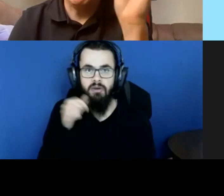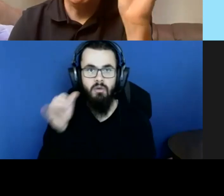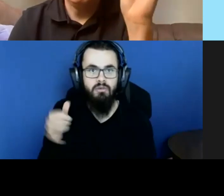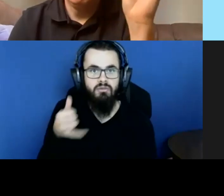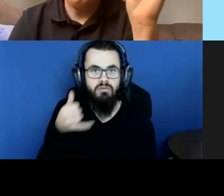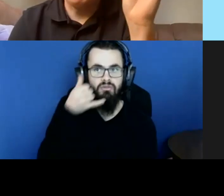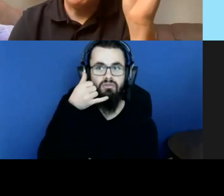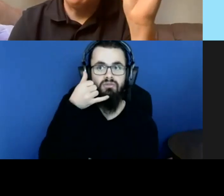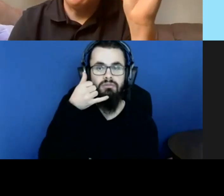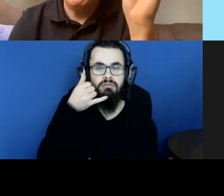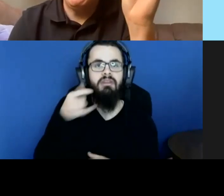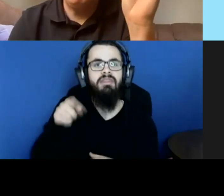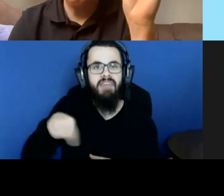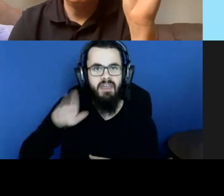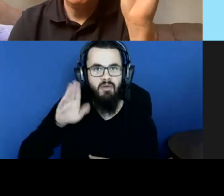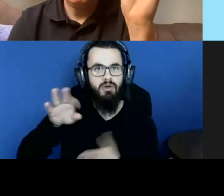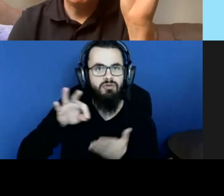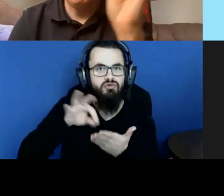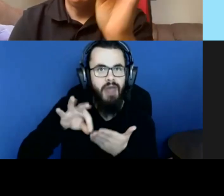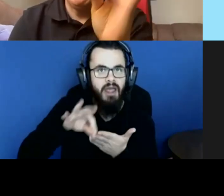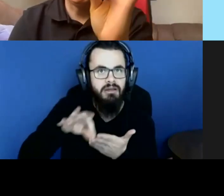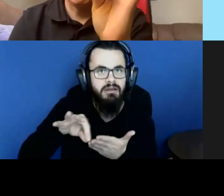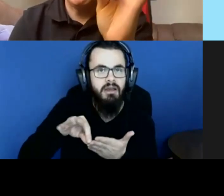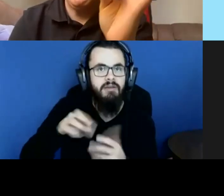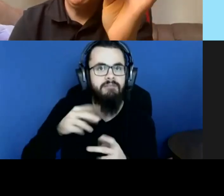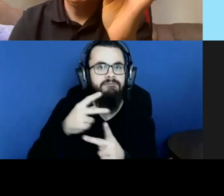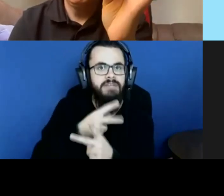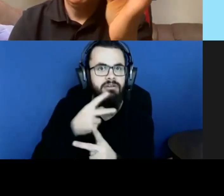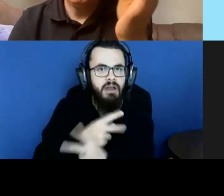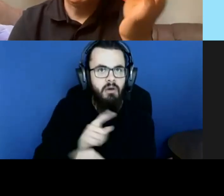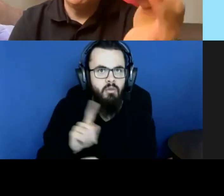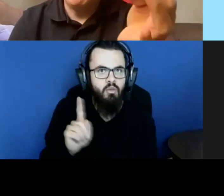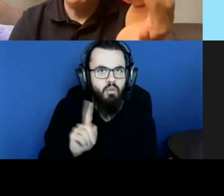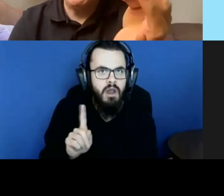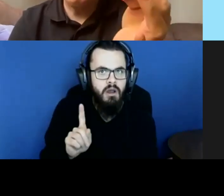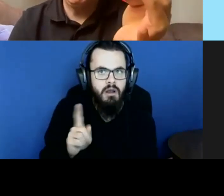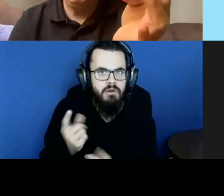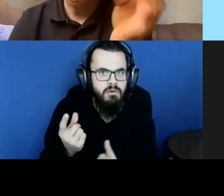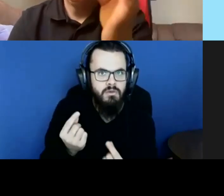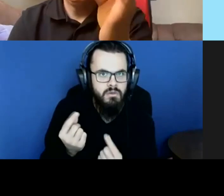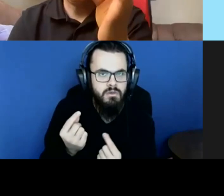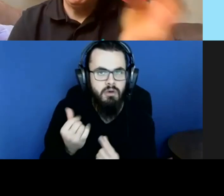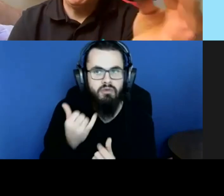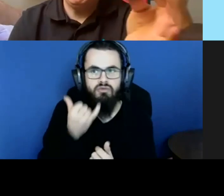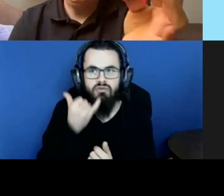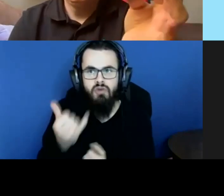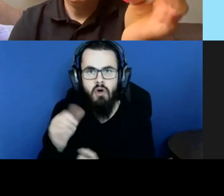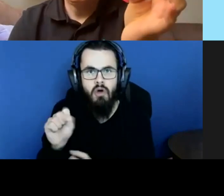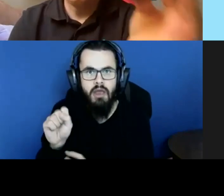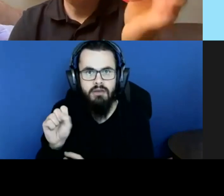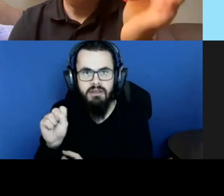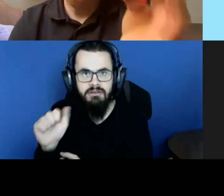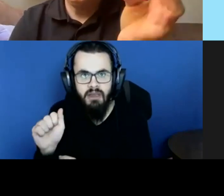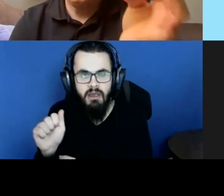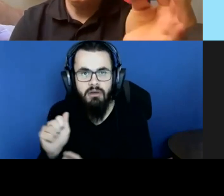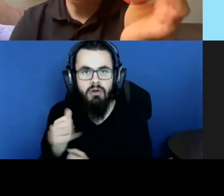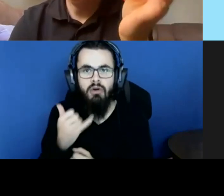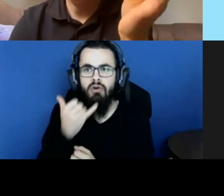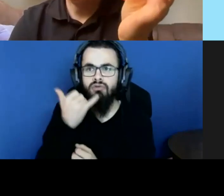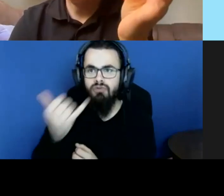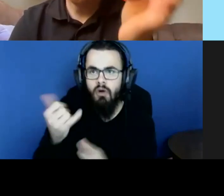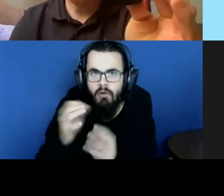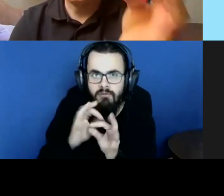track it. They figure out where I am. They call my SSA. They call my family. They say, hey, something's going